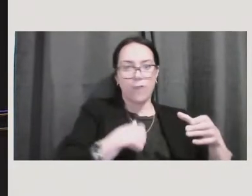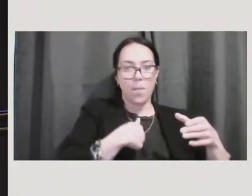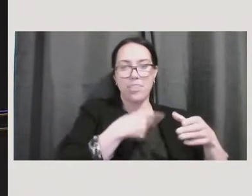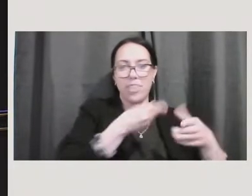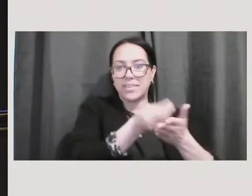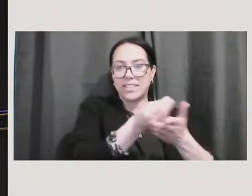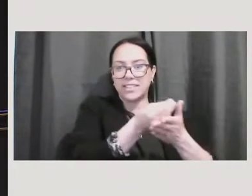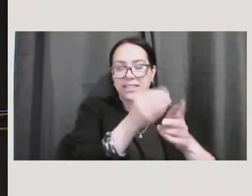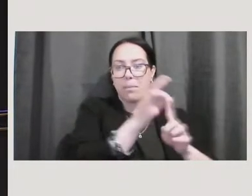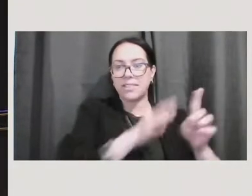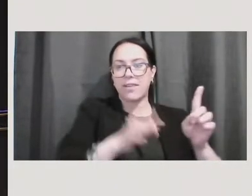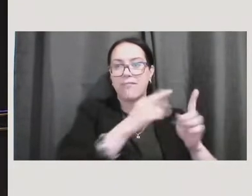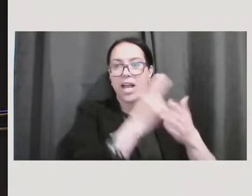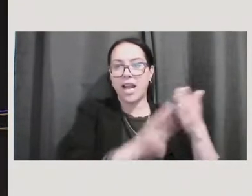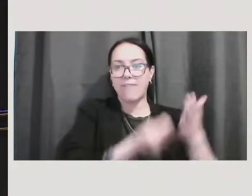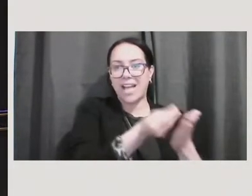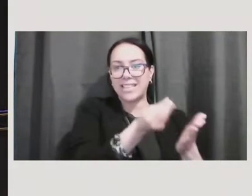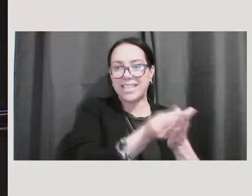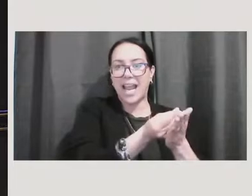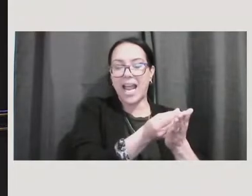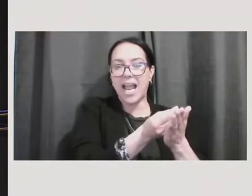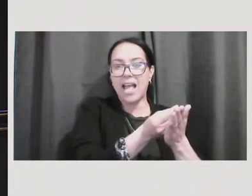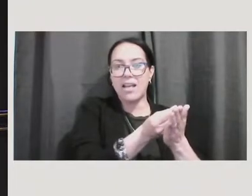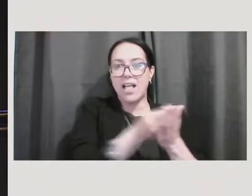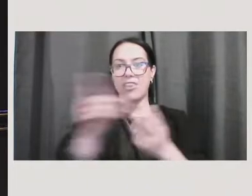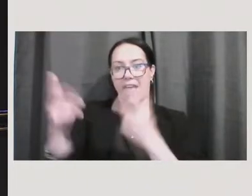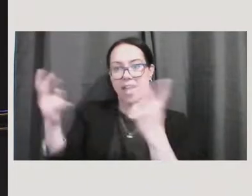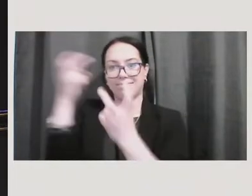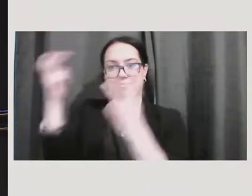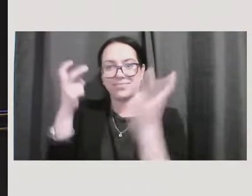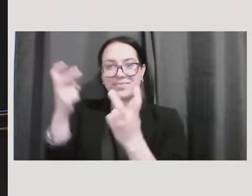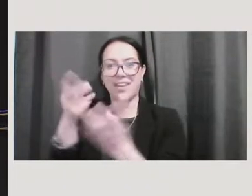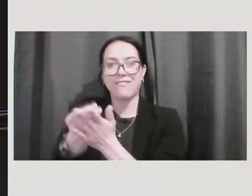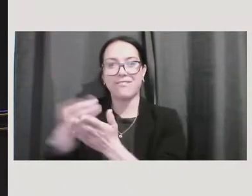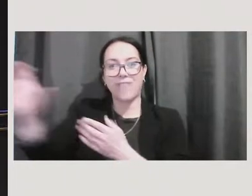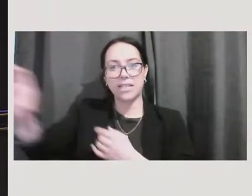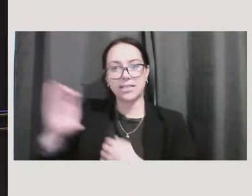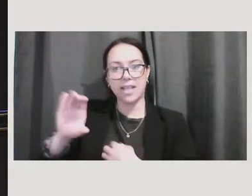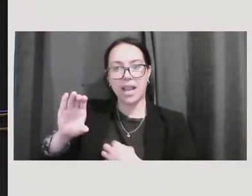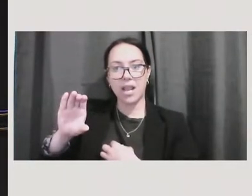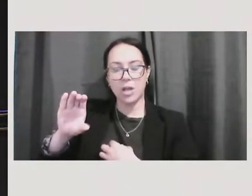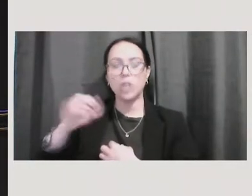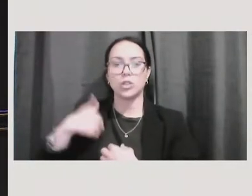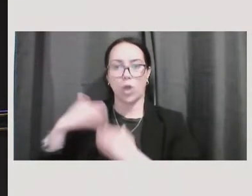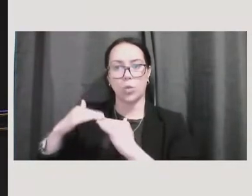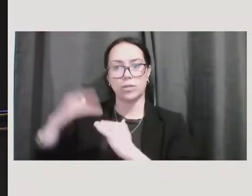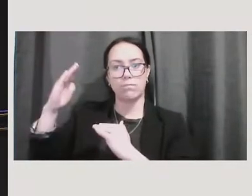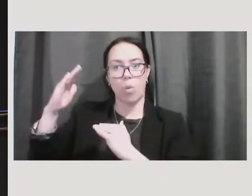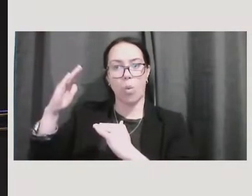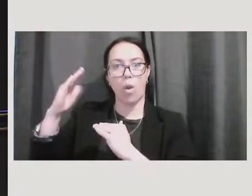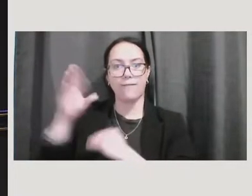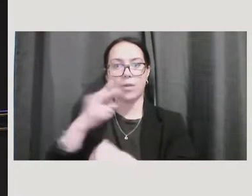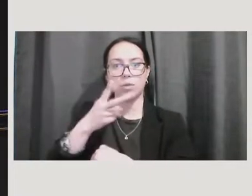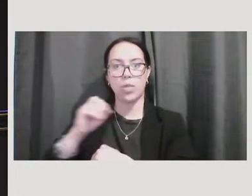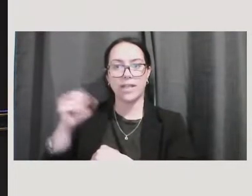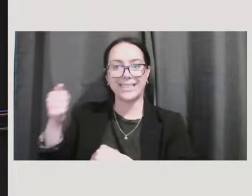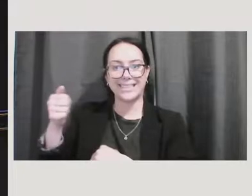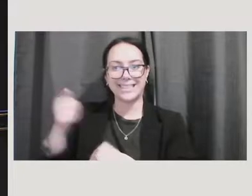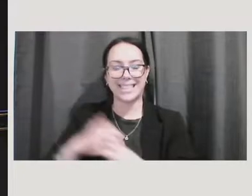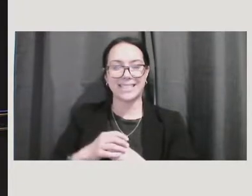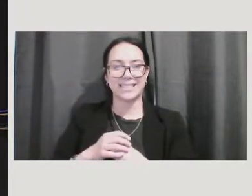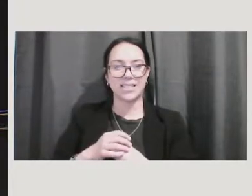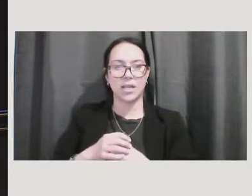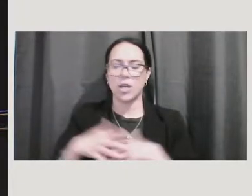and we had 40 percent more of funding to Pacific Arts then in 2006. and we had the beginnings of a growing Pacific